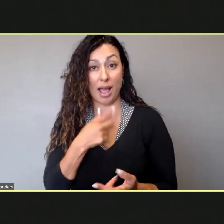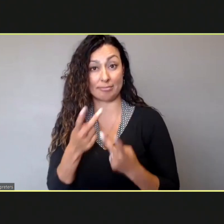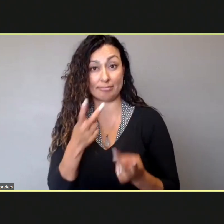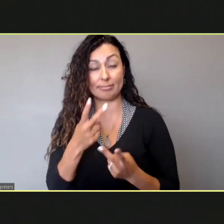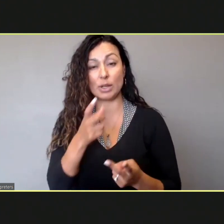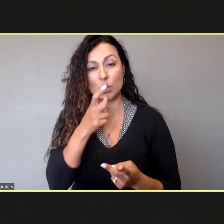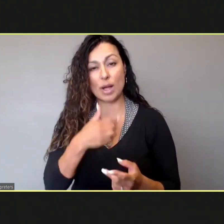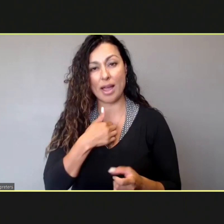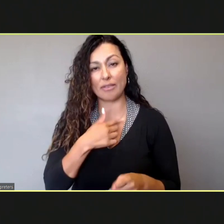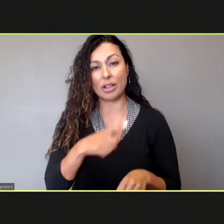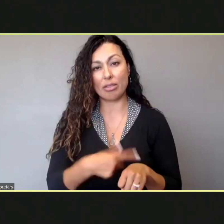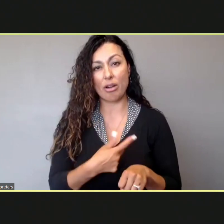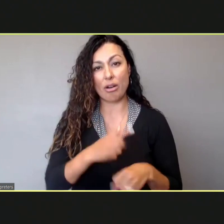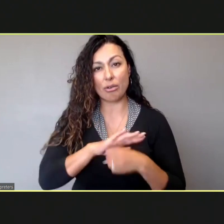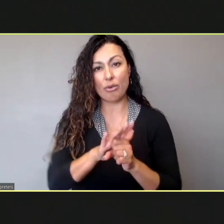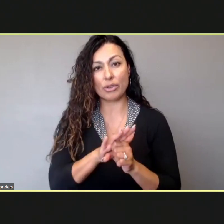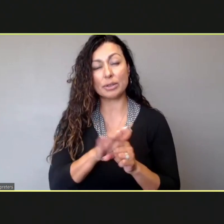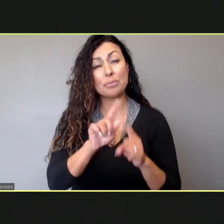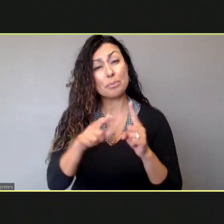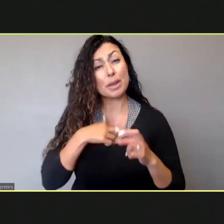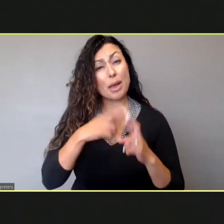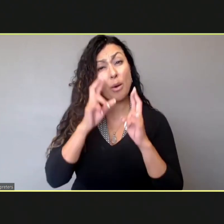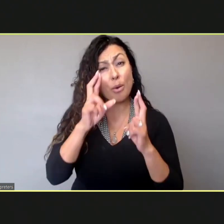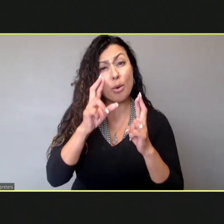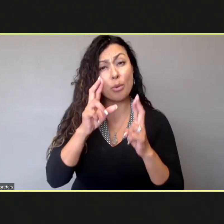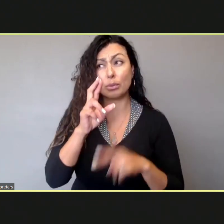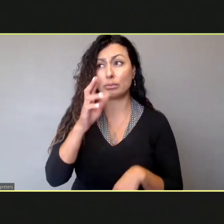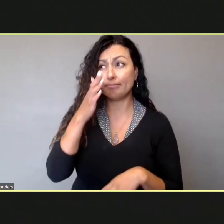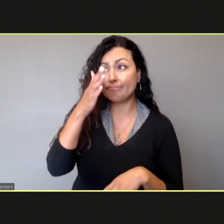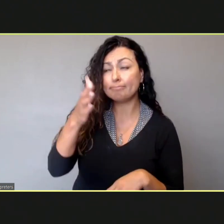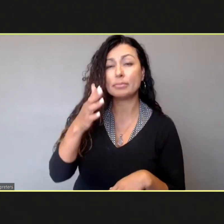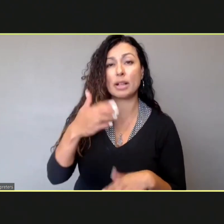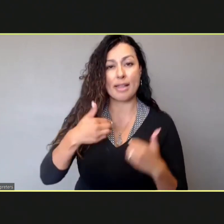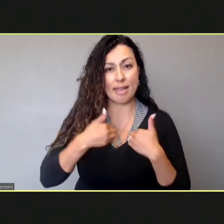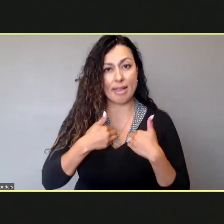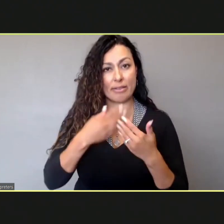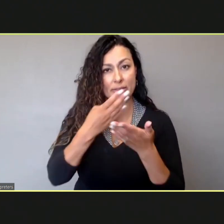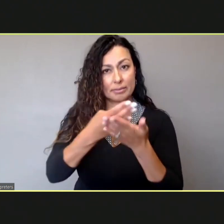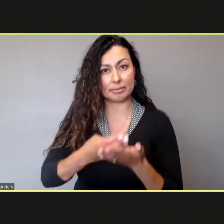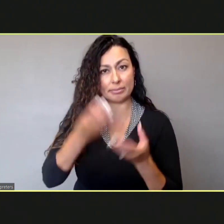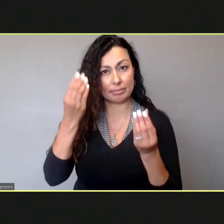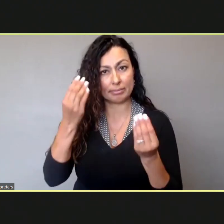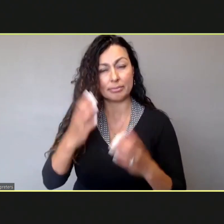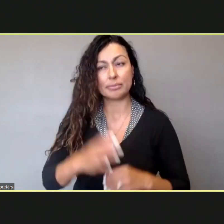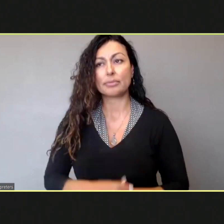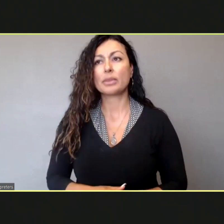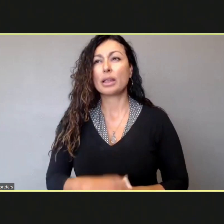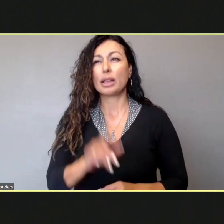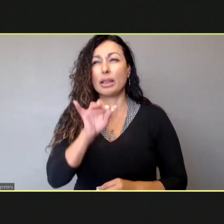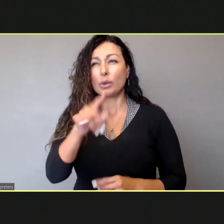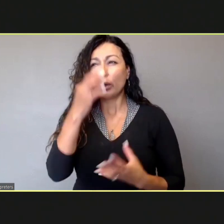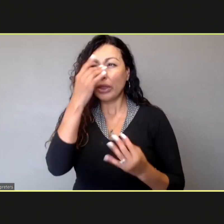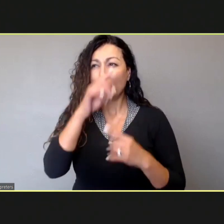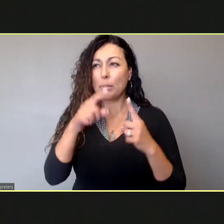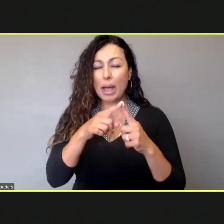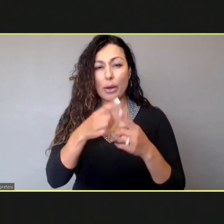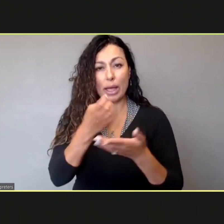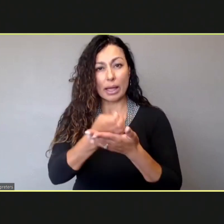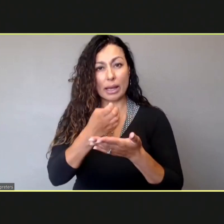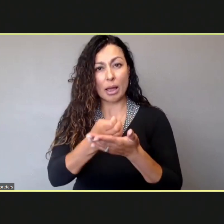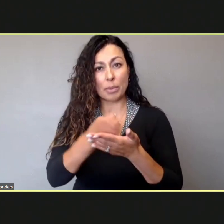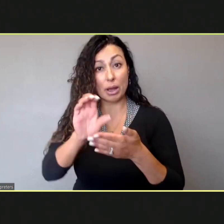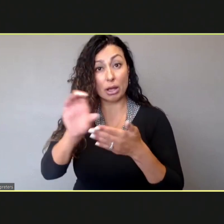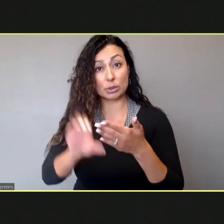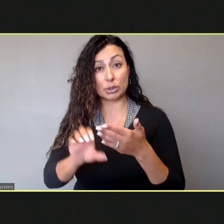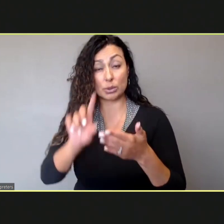long COVID. But I hope we get there. And, I think if you just think about the economic consequences